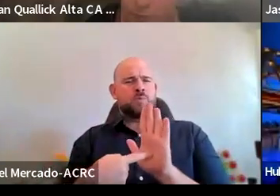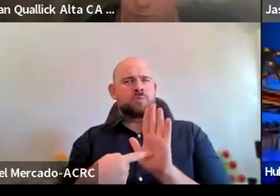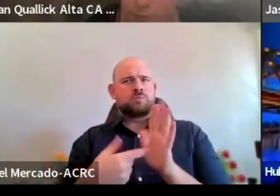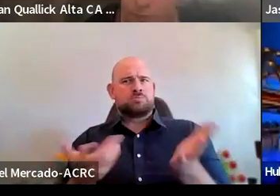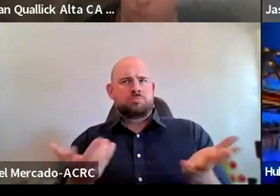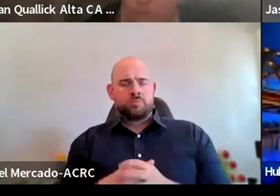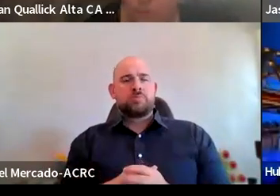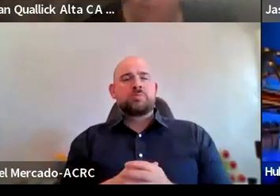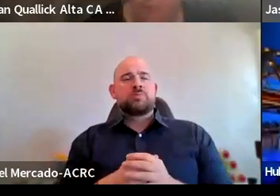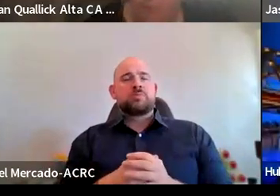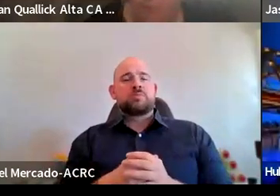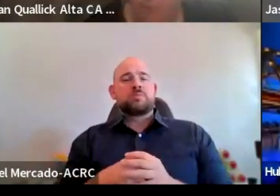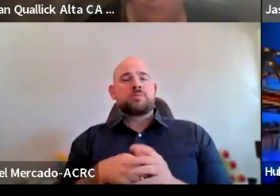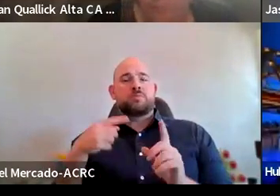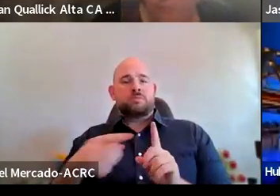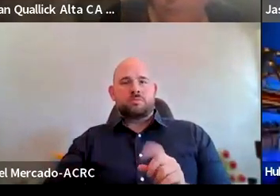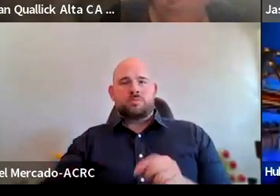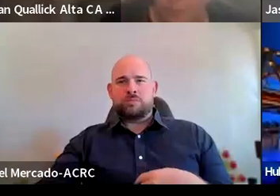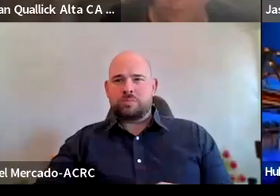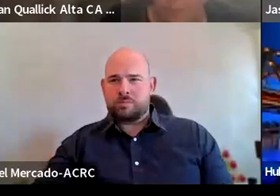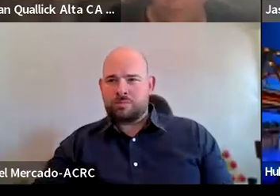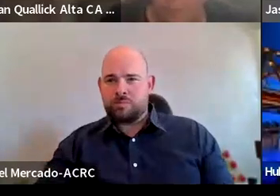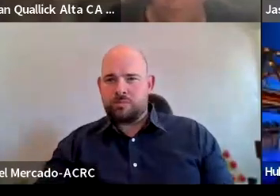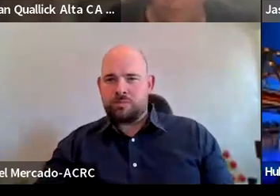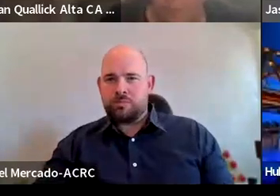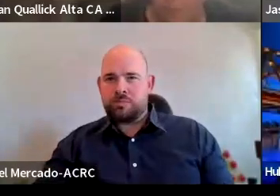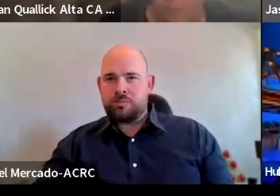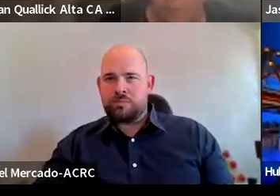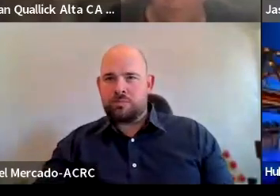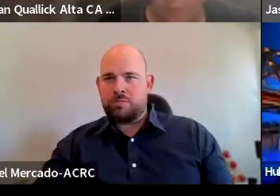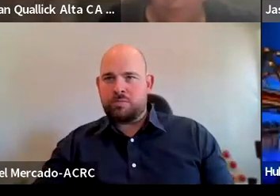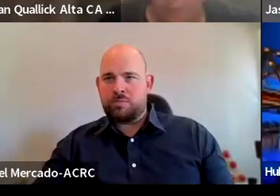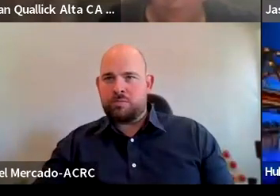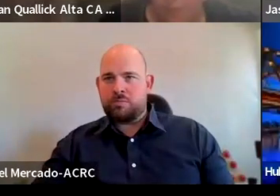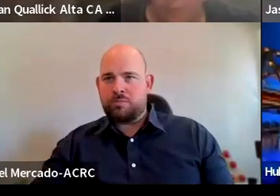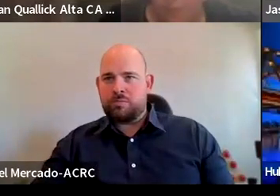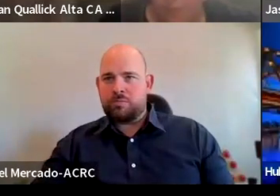So my question here is, why would deaf children need a deaf role model?